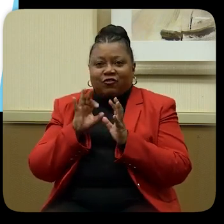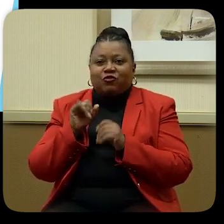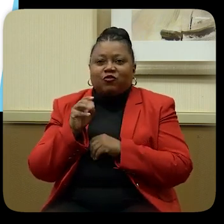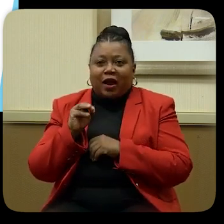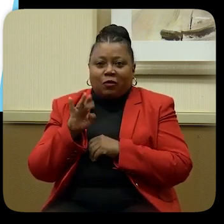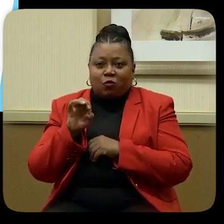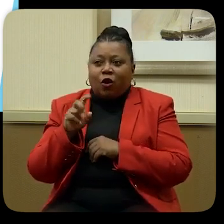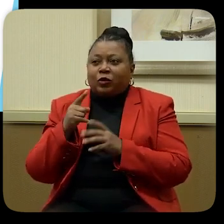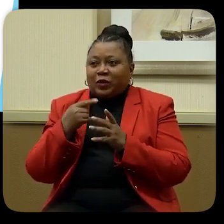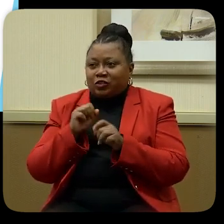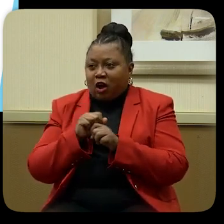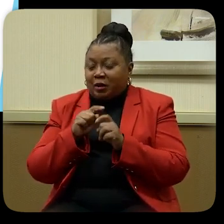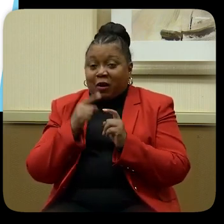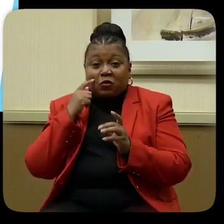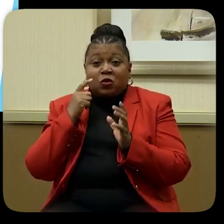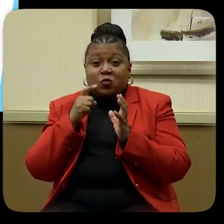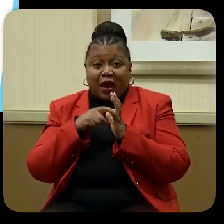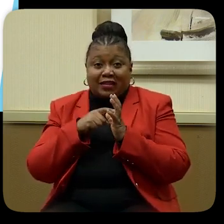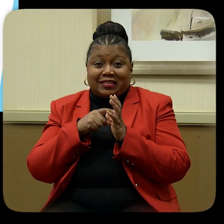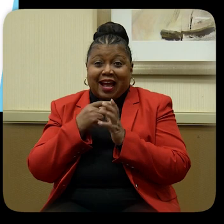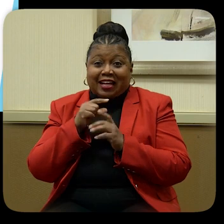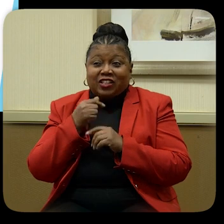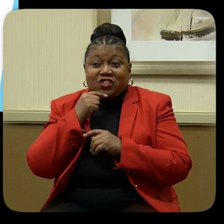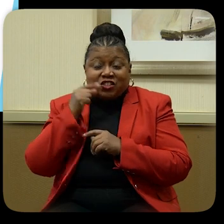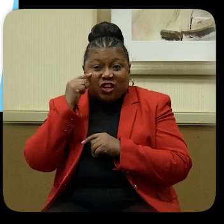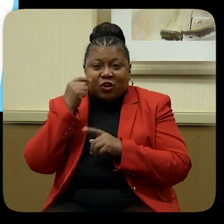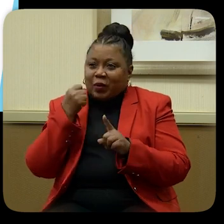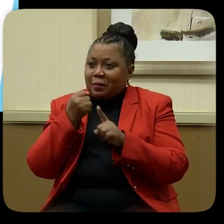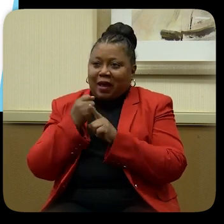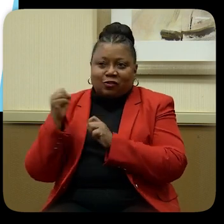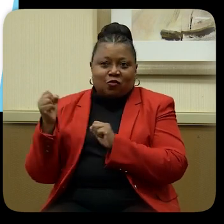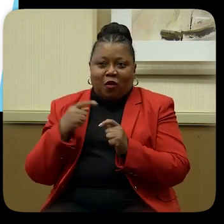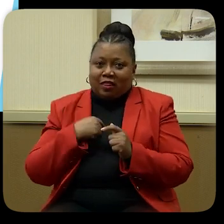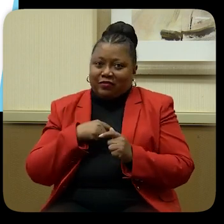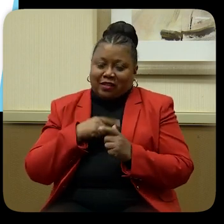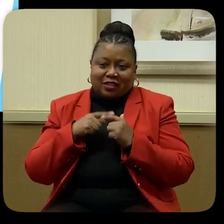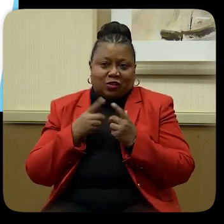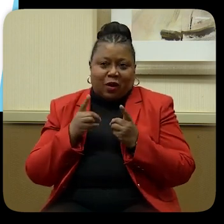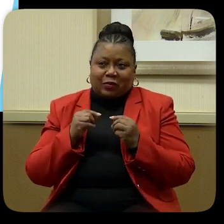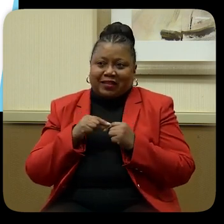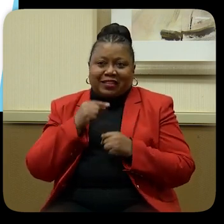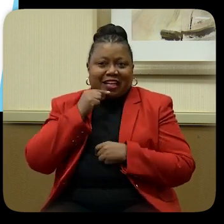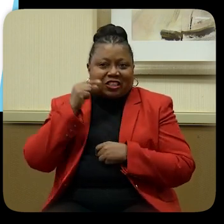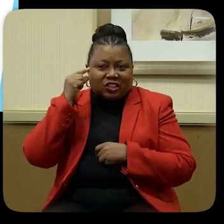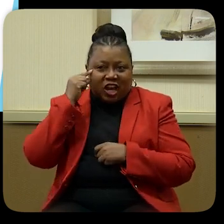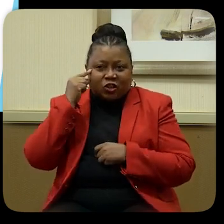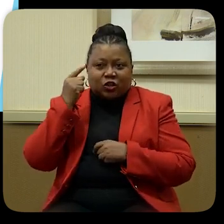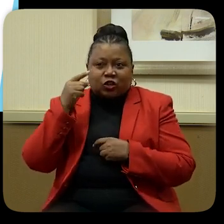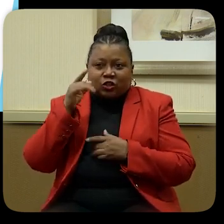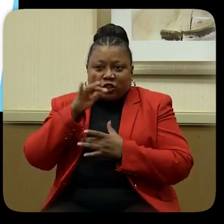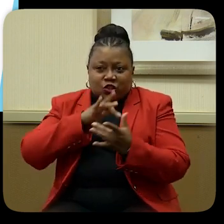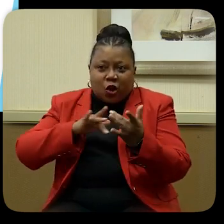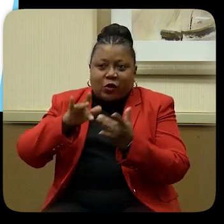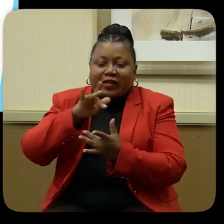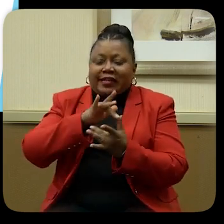talked about. We recognize that gender impacts all of us. That's kind of why we did that gender